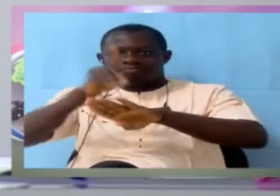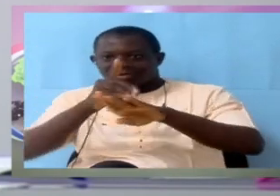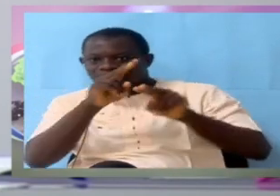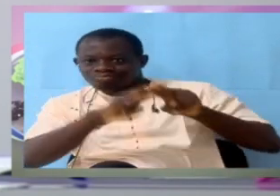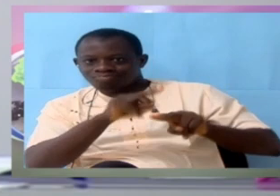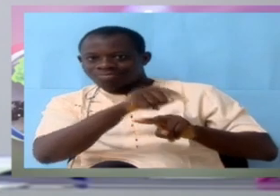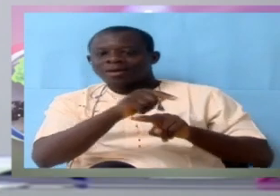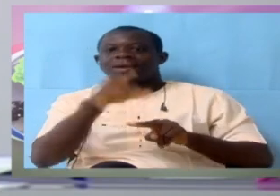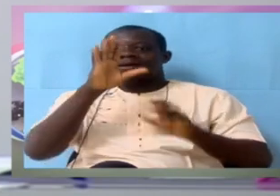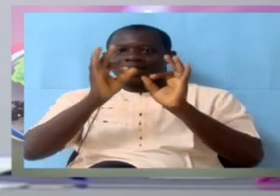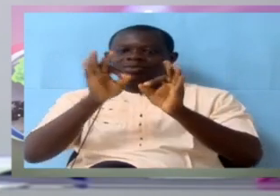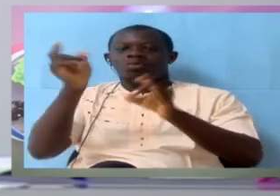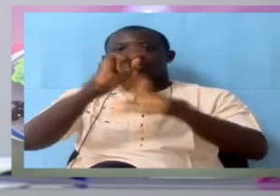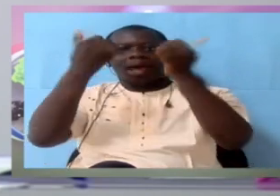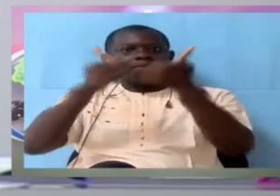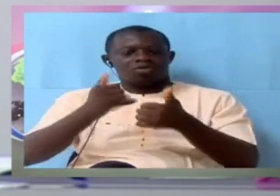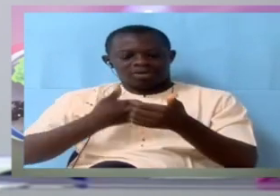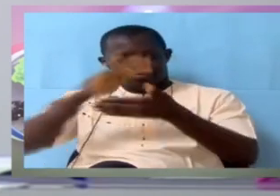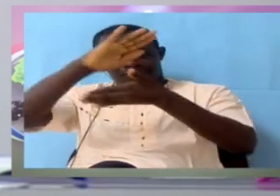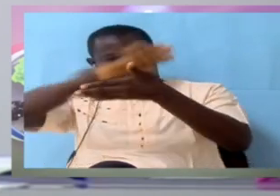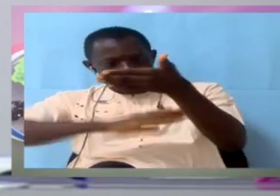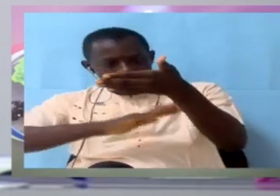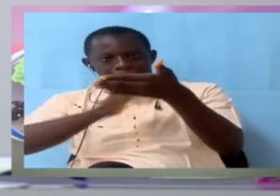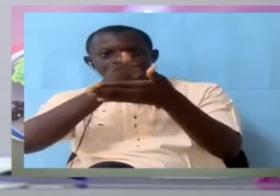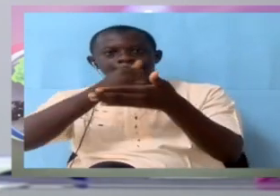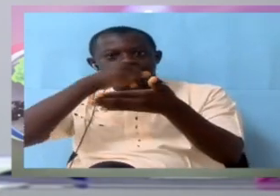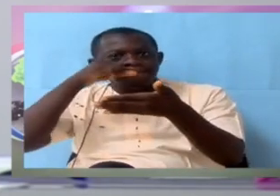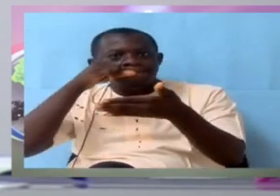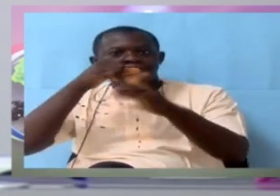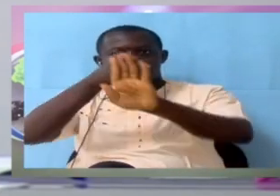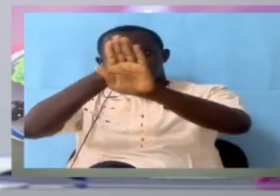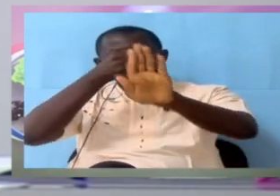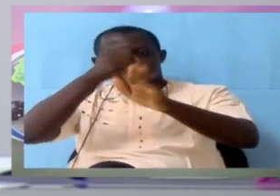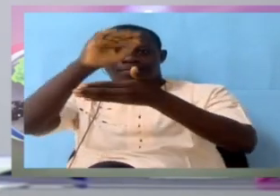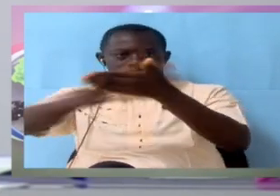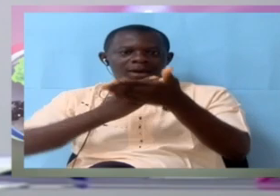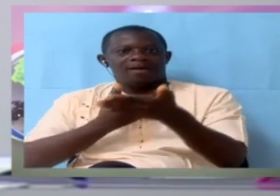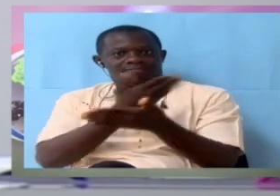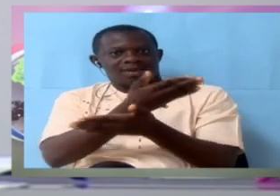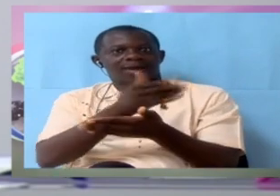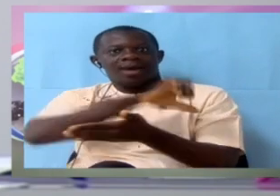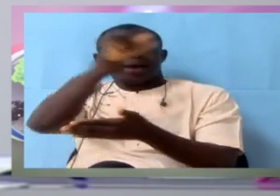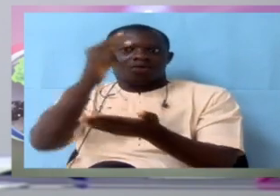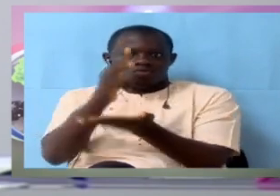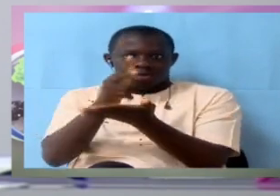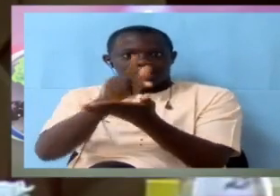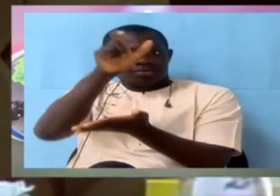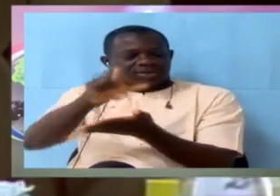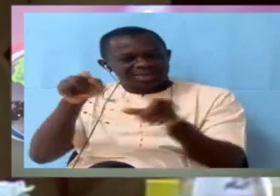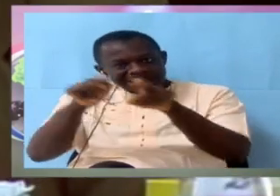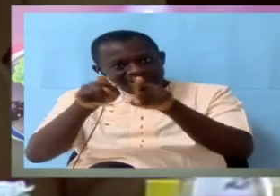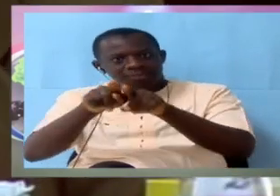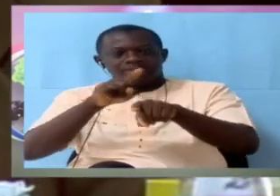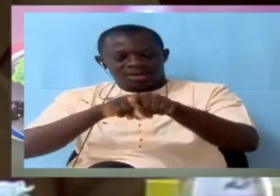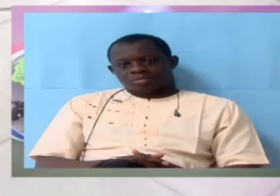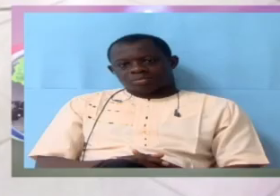sheet, which shall be used before this commission today. And I believe the commissioners have the protection sheet as well in their presence. Thank